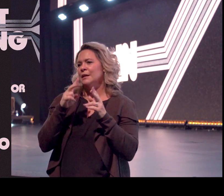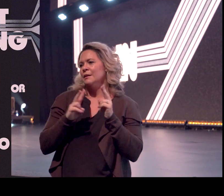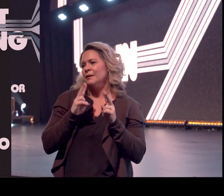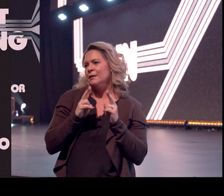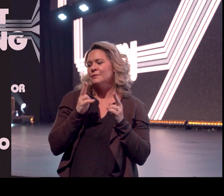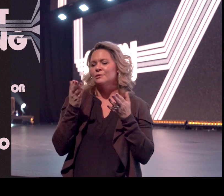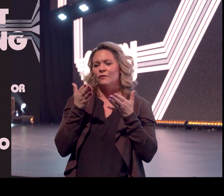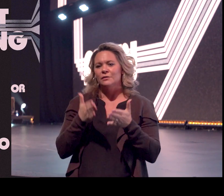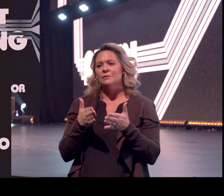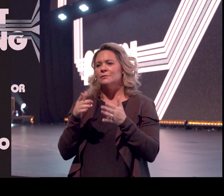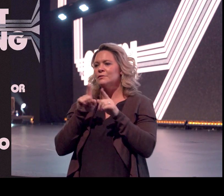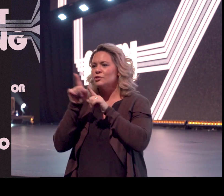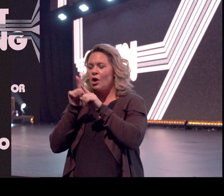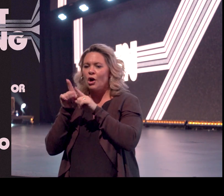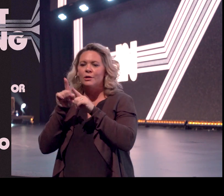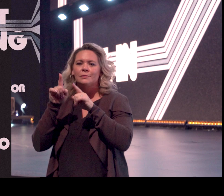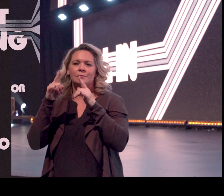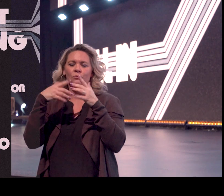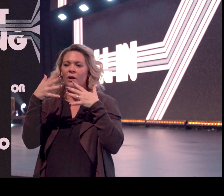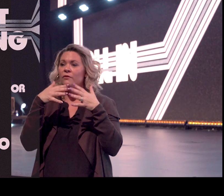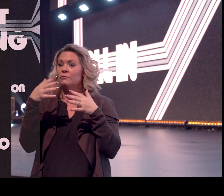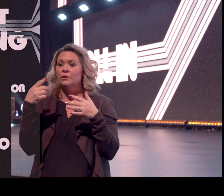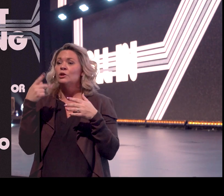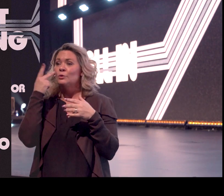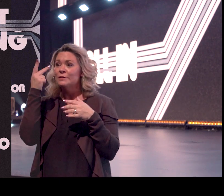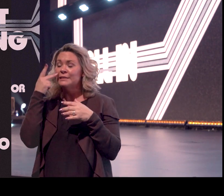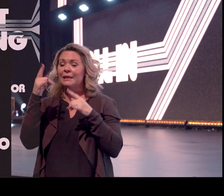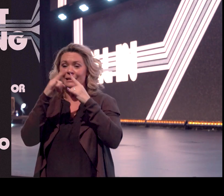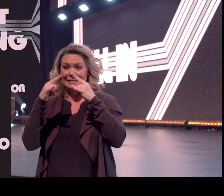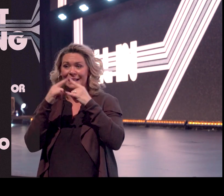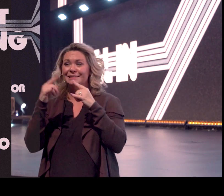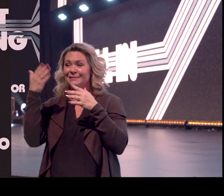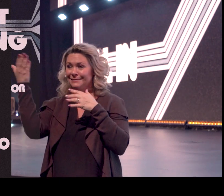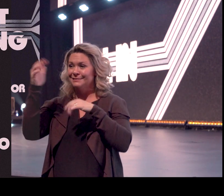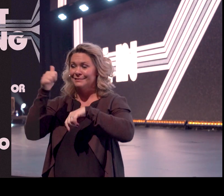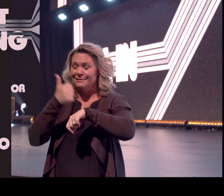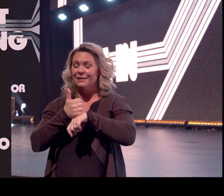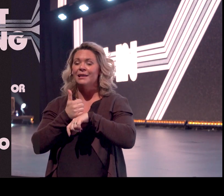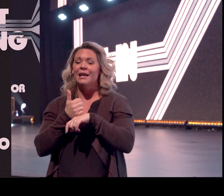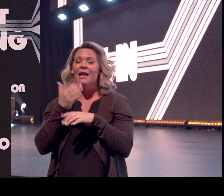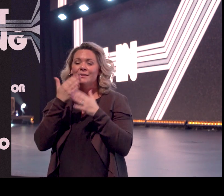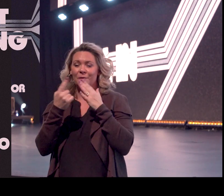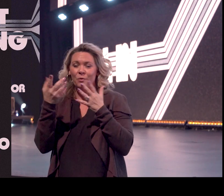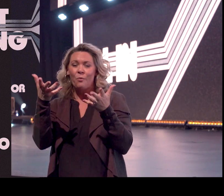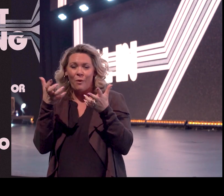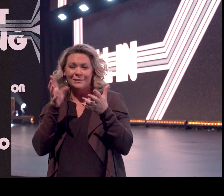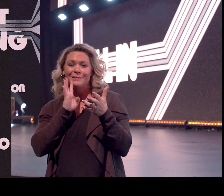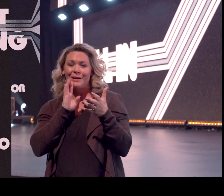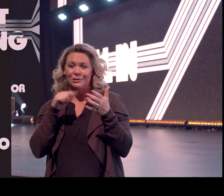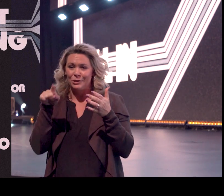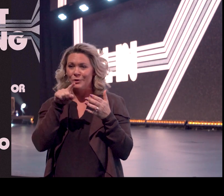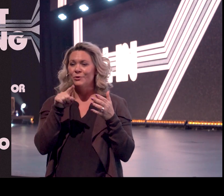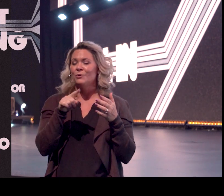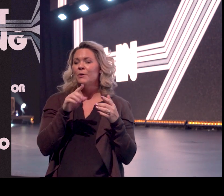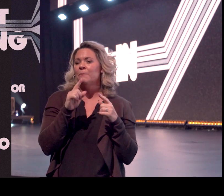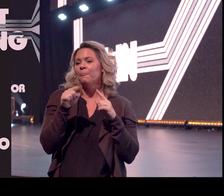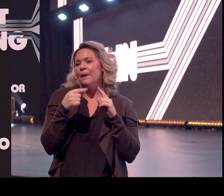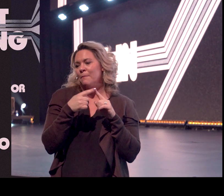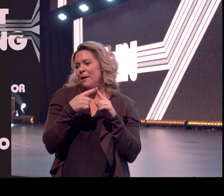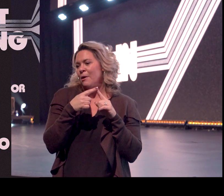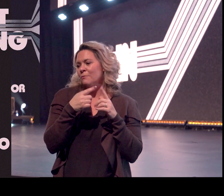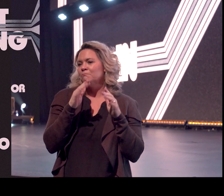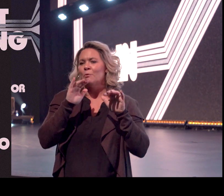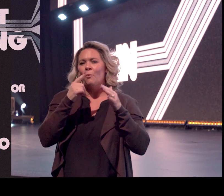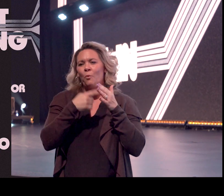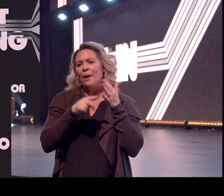It might say guest services on them, might say stars on them, but wherever you see a tent, there'll be somebody there that would love to talk to you more about